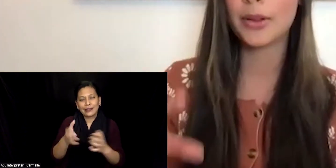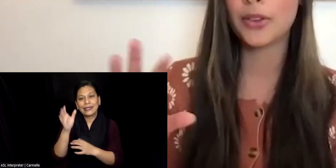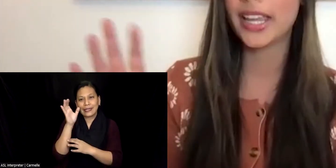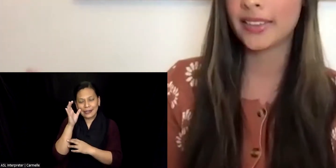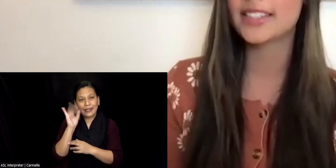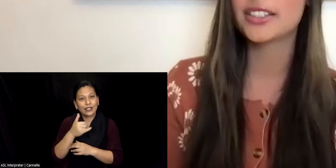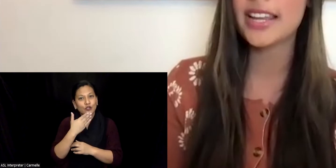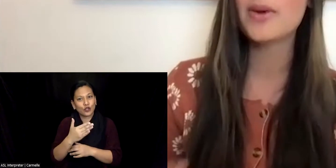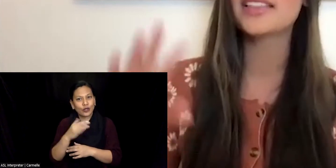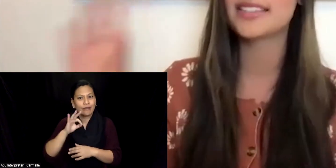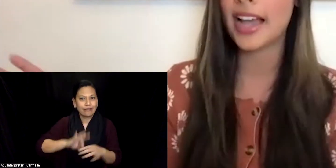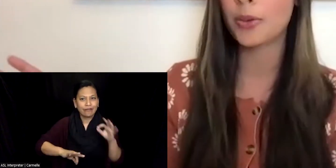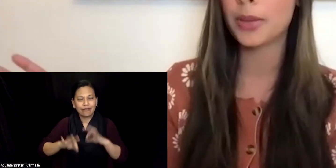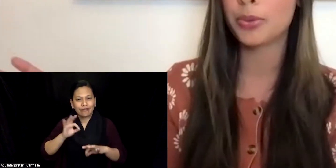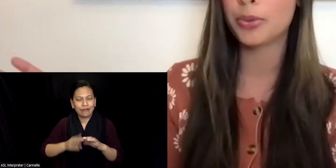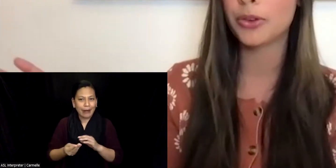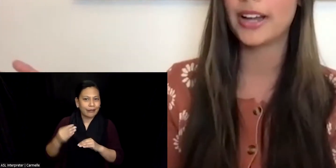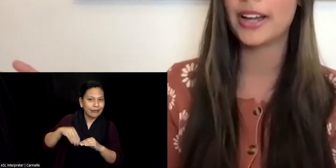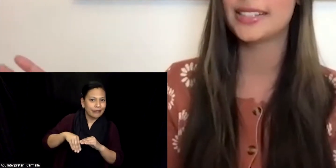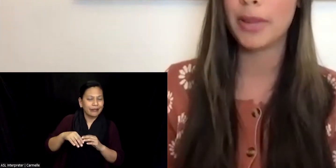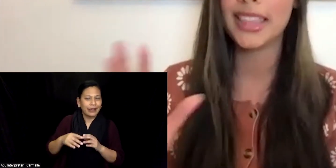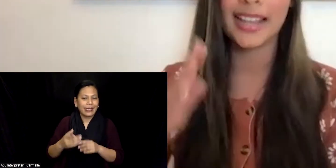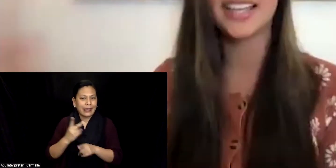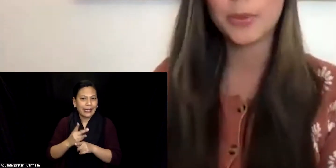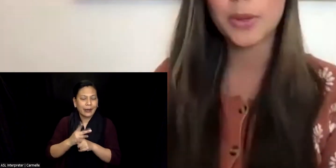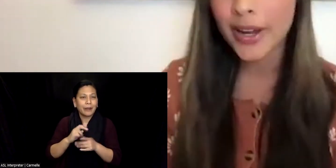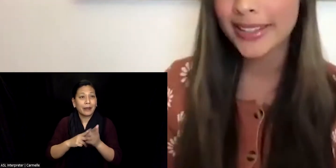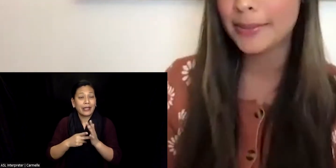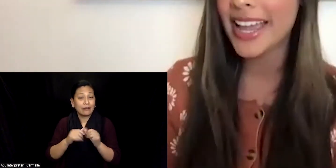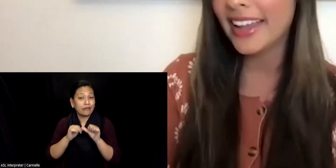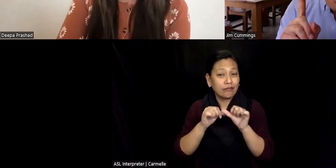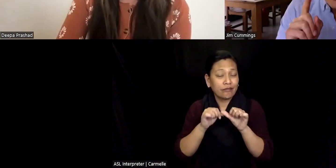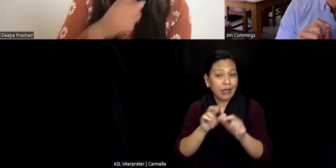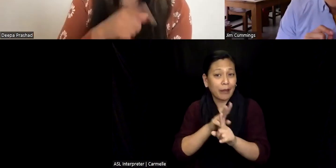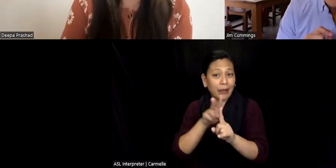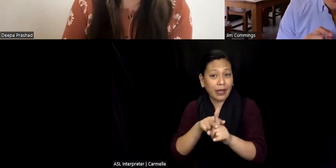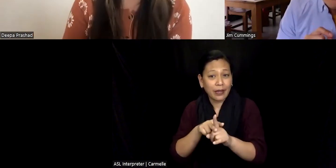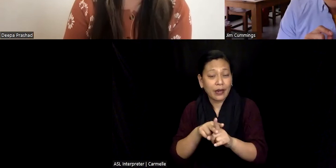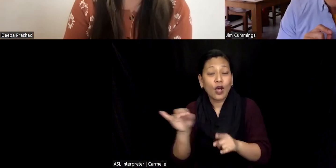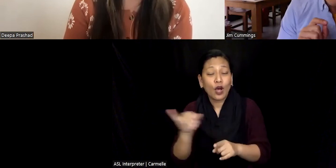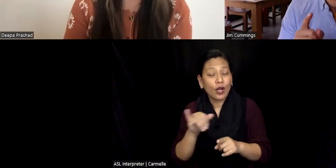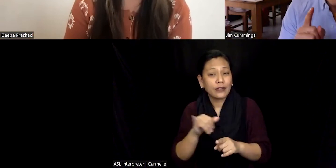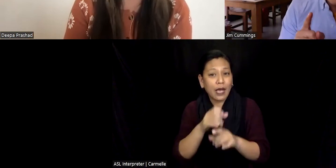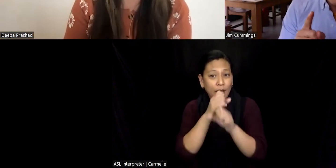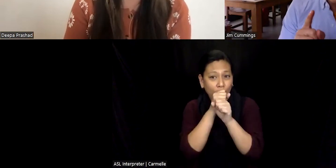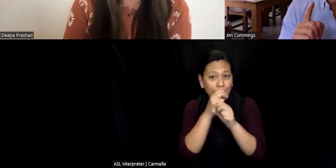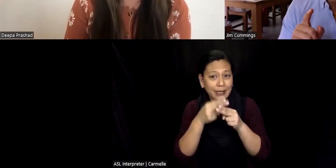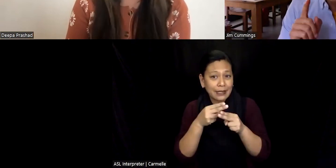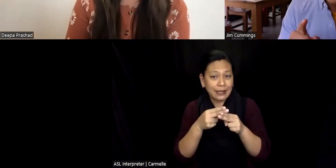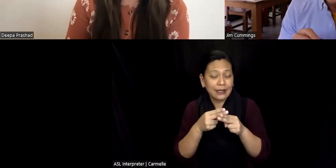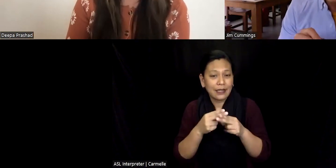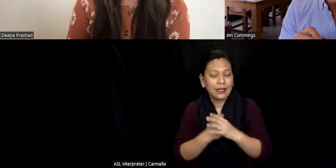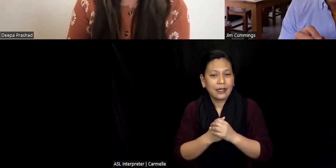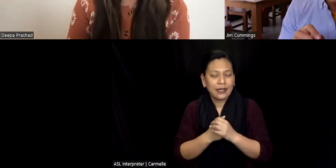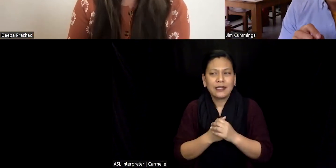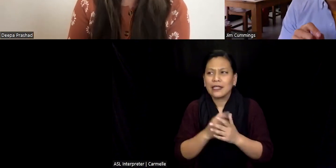okay, yeah, this is a good takeaway. This is how we progress and make things that will attract them again. especially anonymously, that's very valuable. People